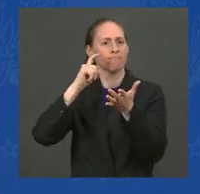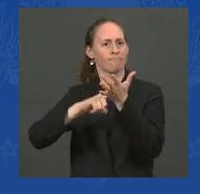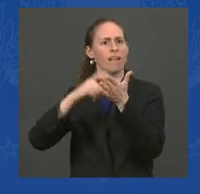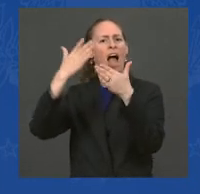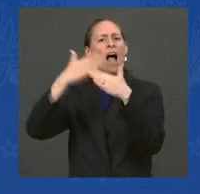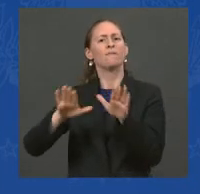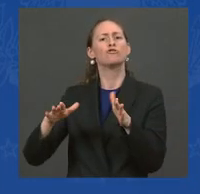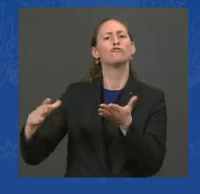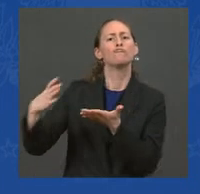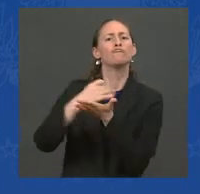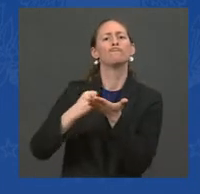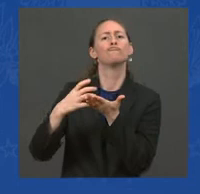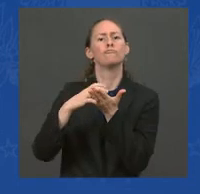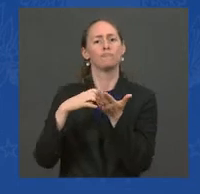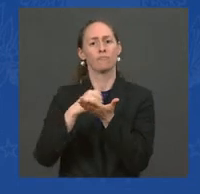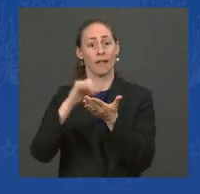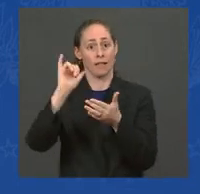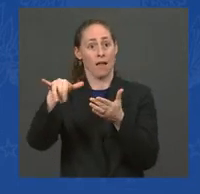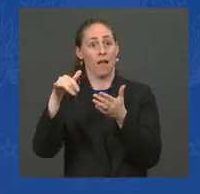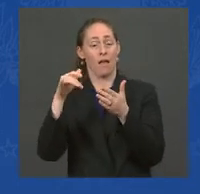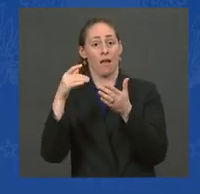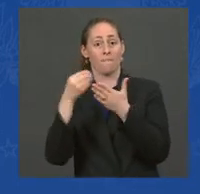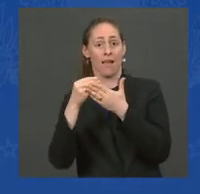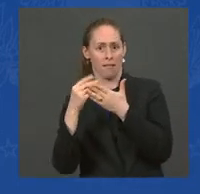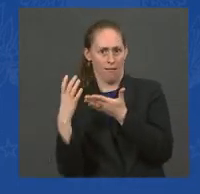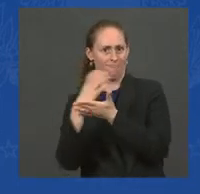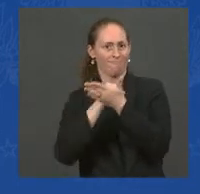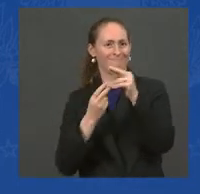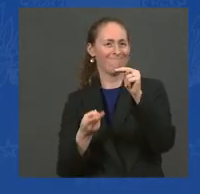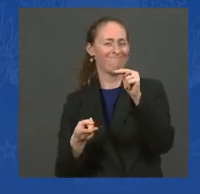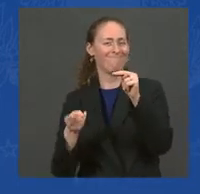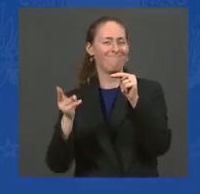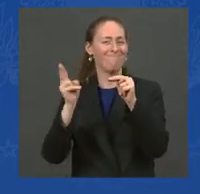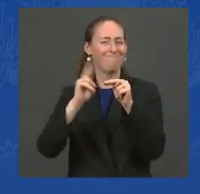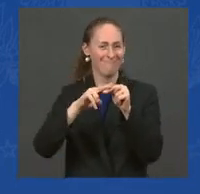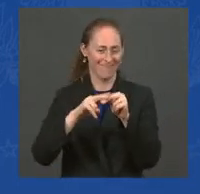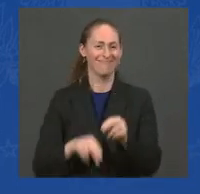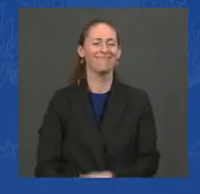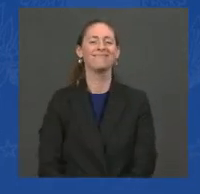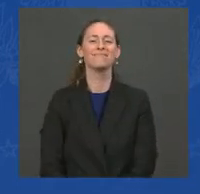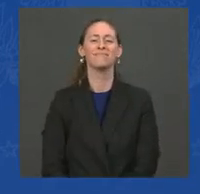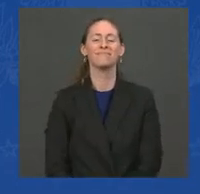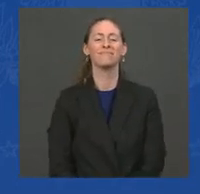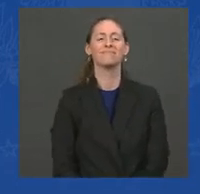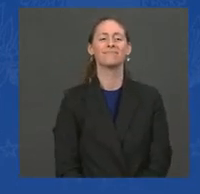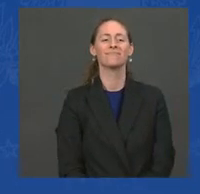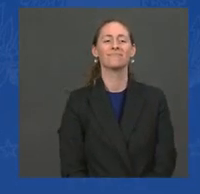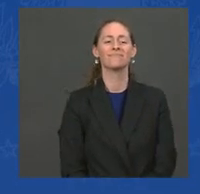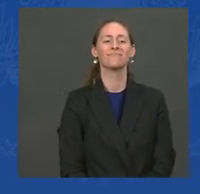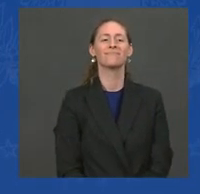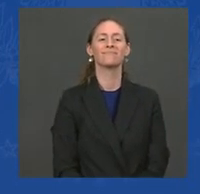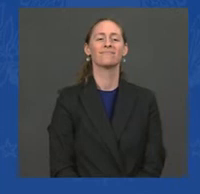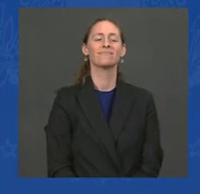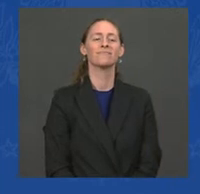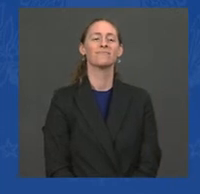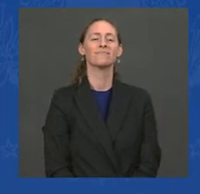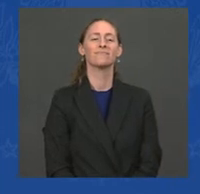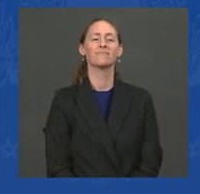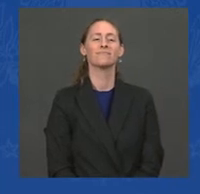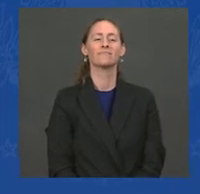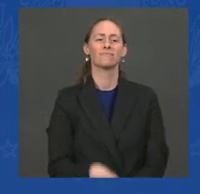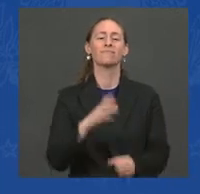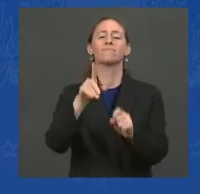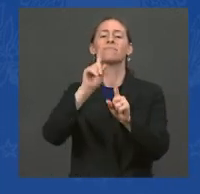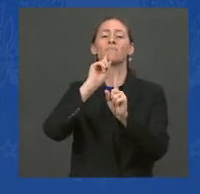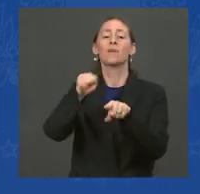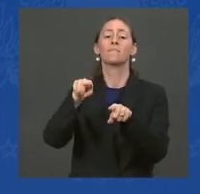working Americans on record. Today's report comes one day after the Labor Department found, in the third quarter of this year, the